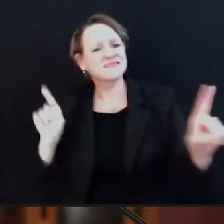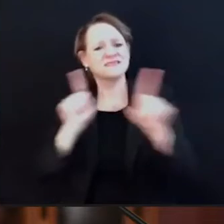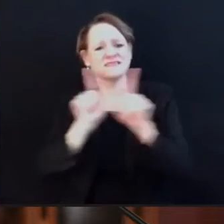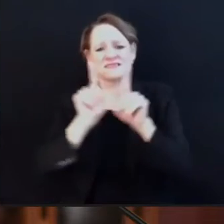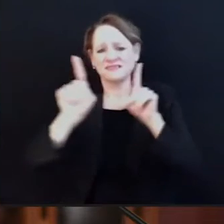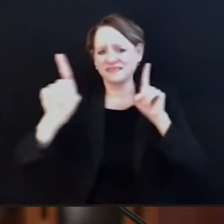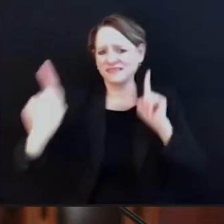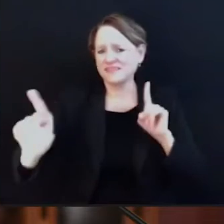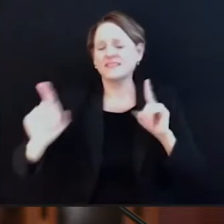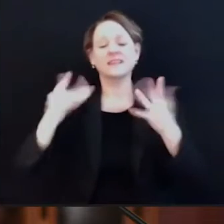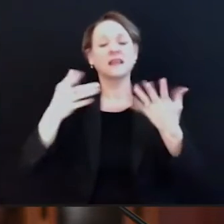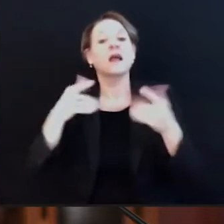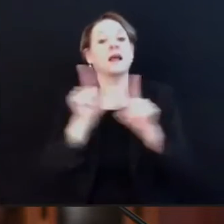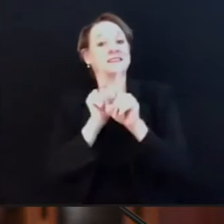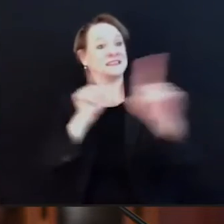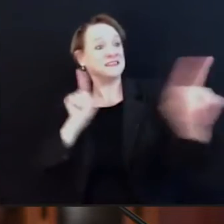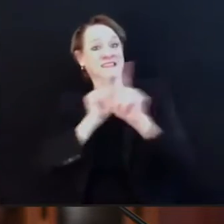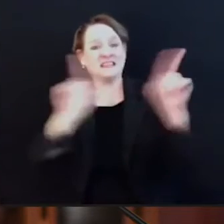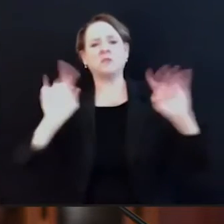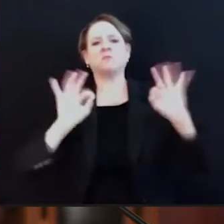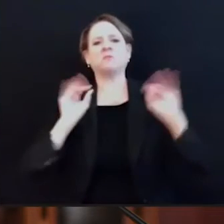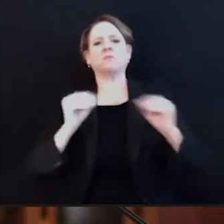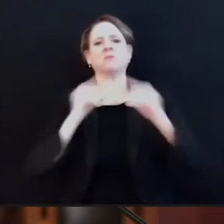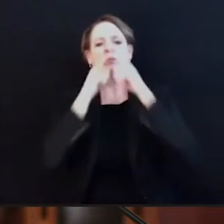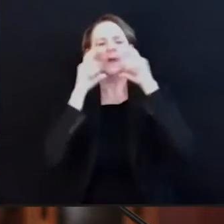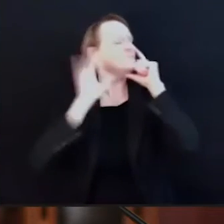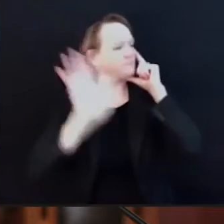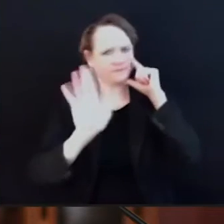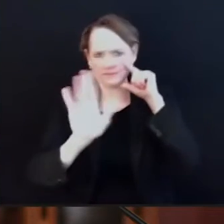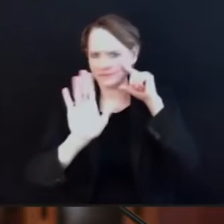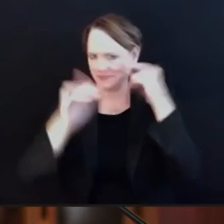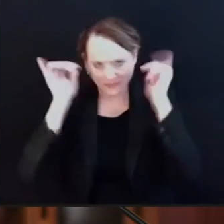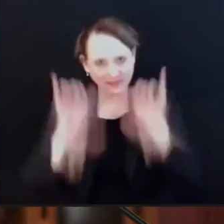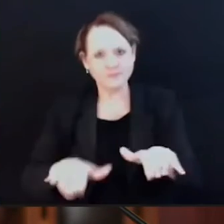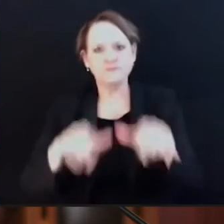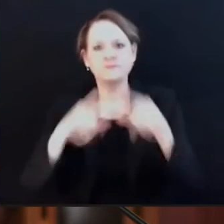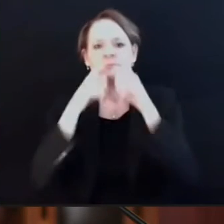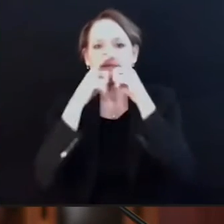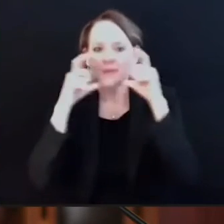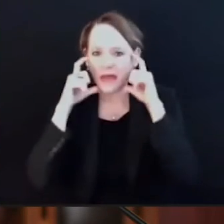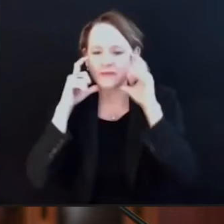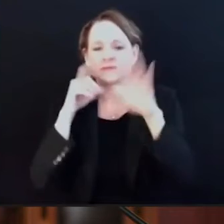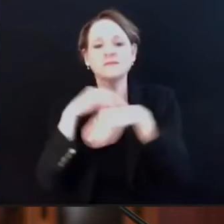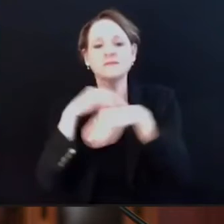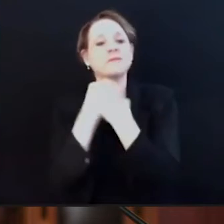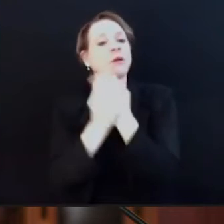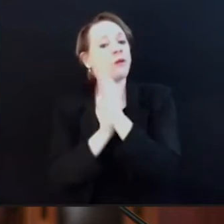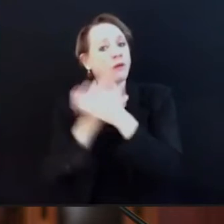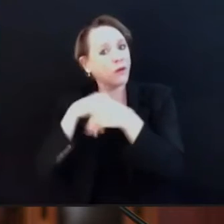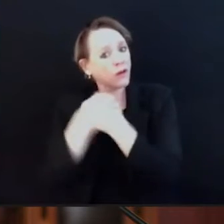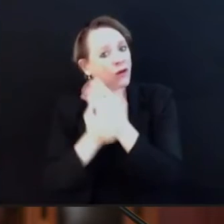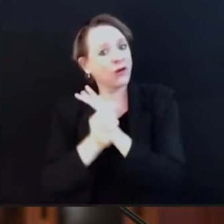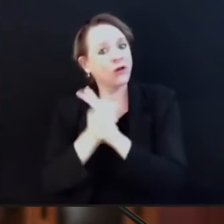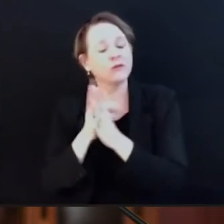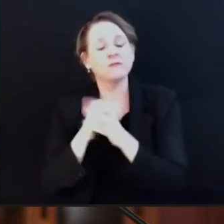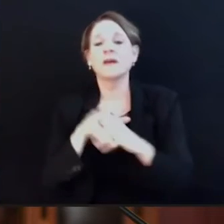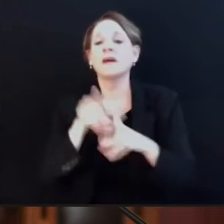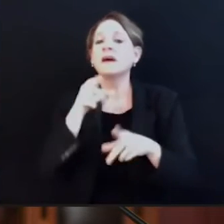frequently. If you have symptoms or have been exposed to COVID-19, please get